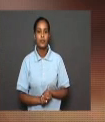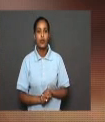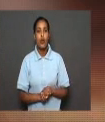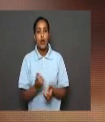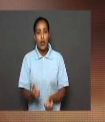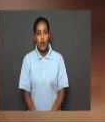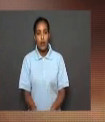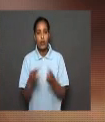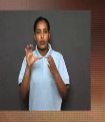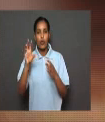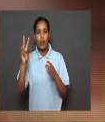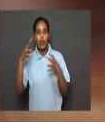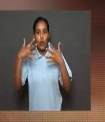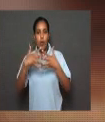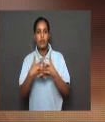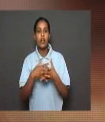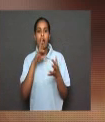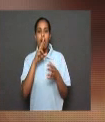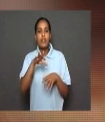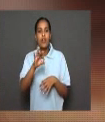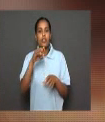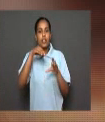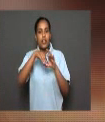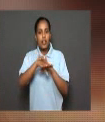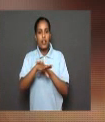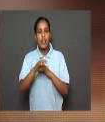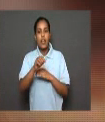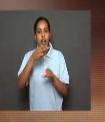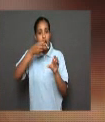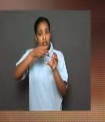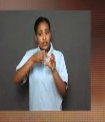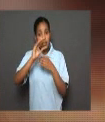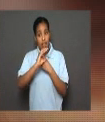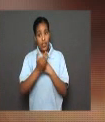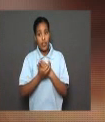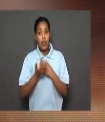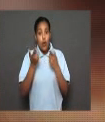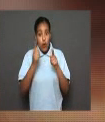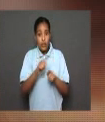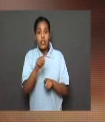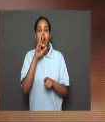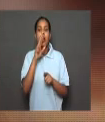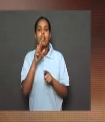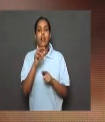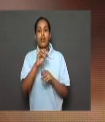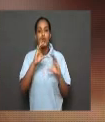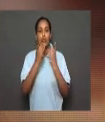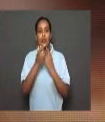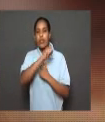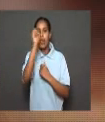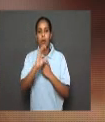A lot of covalent compounds are found in gaseous state when they are at room